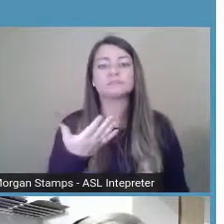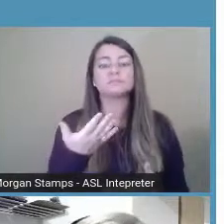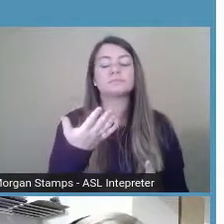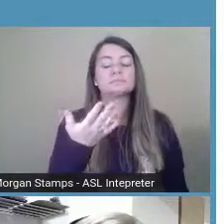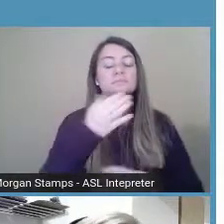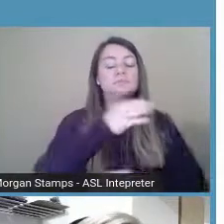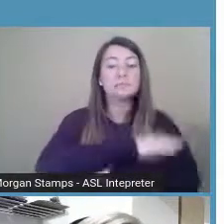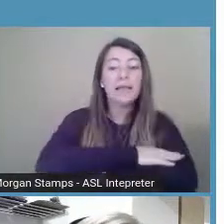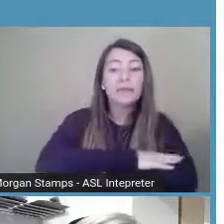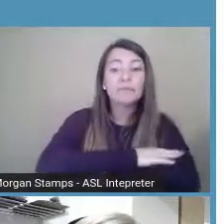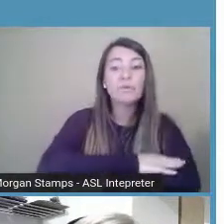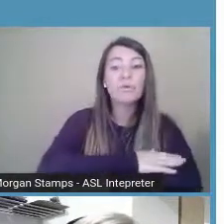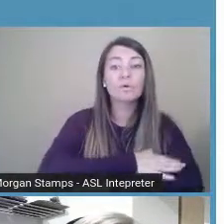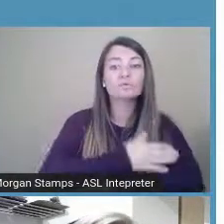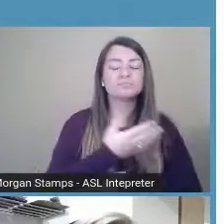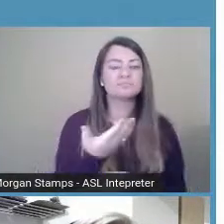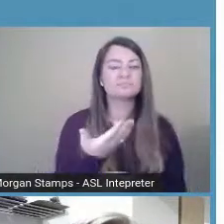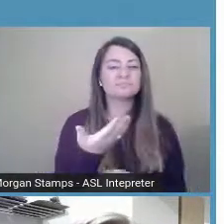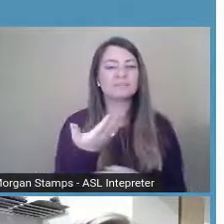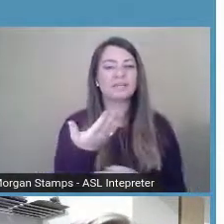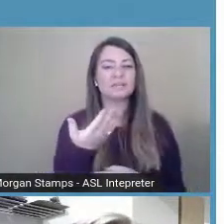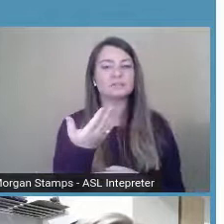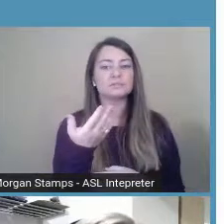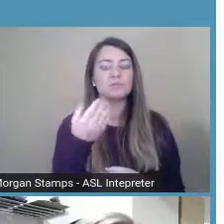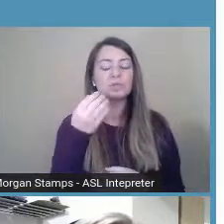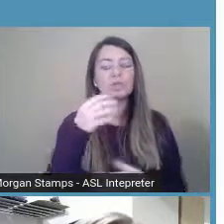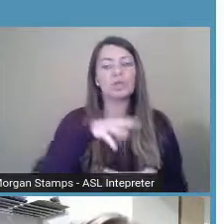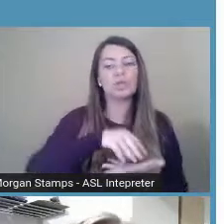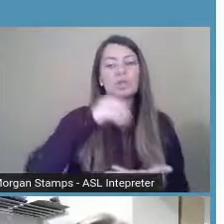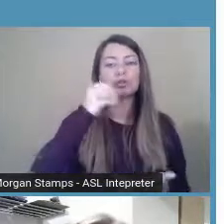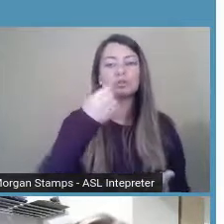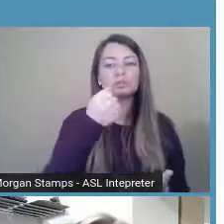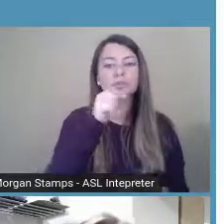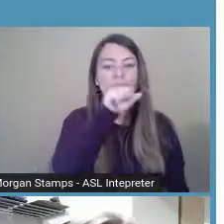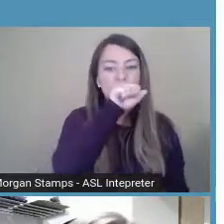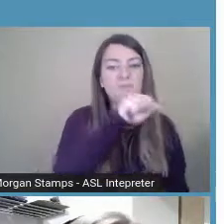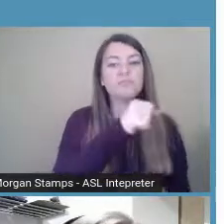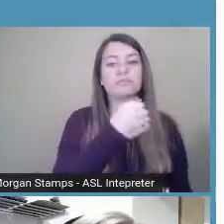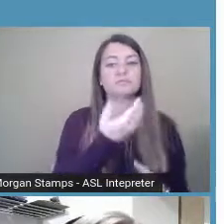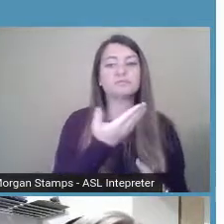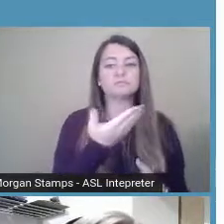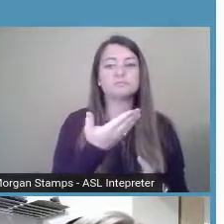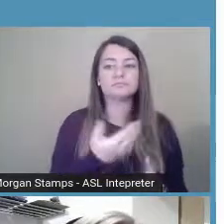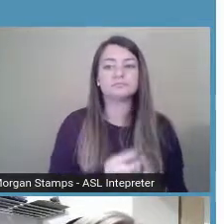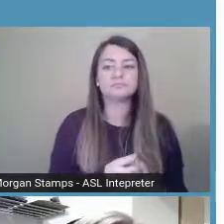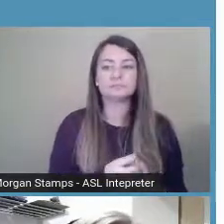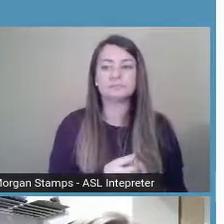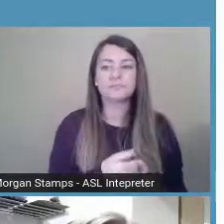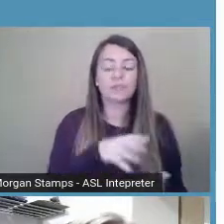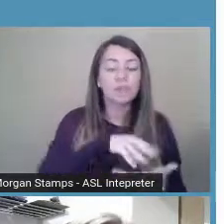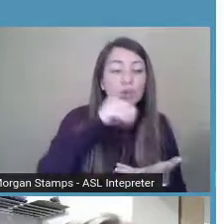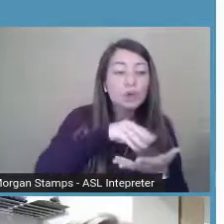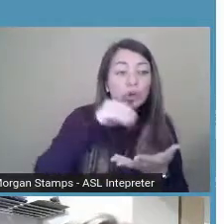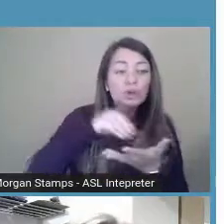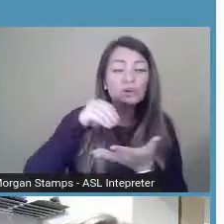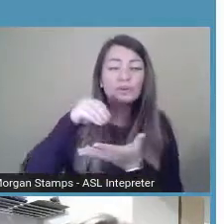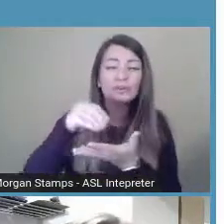Build redundancy into the production. We always have at least 2 staff members producing a virtual program,